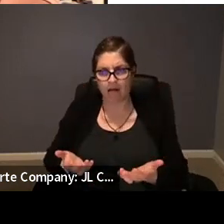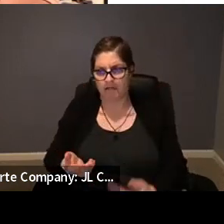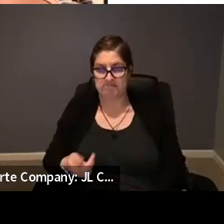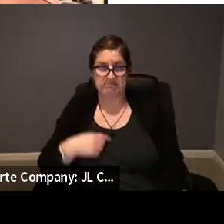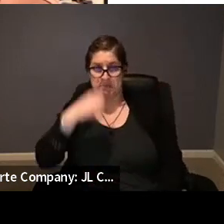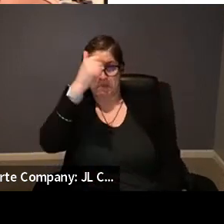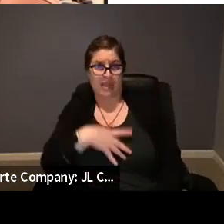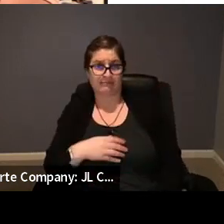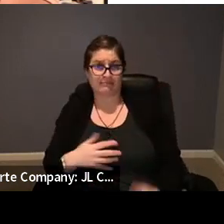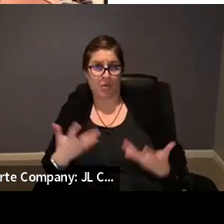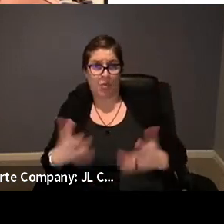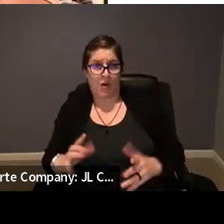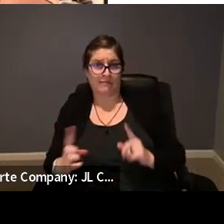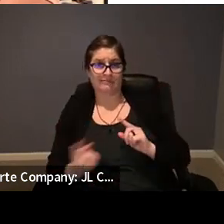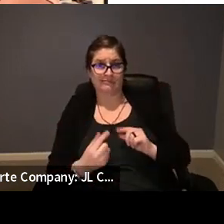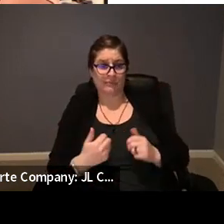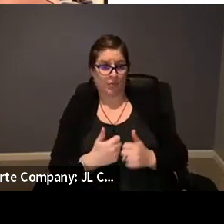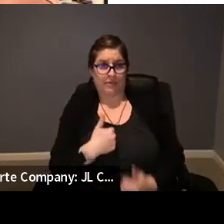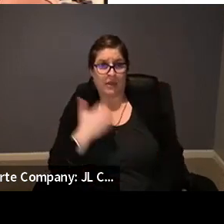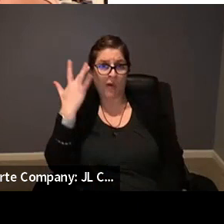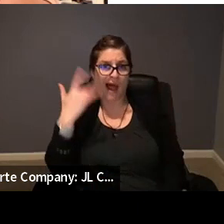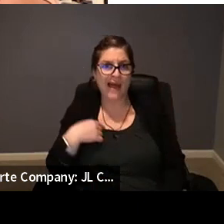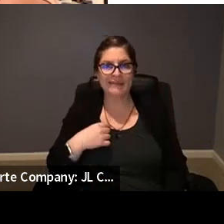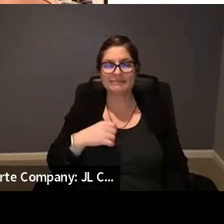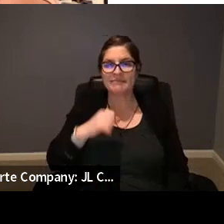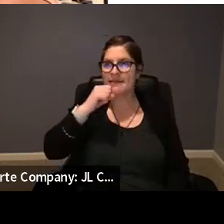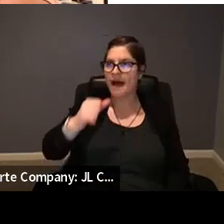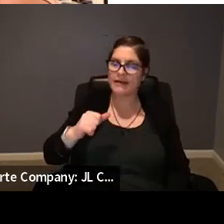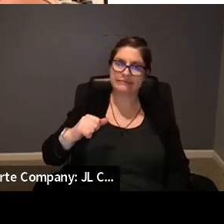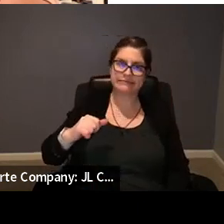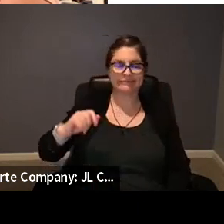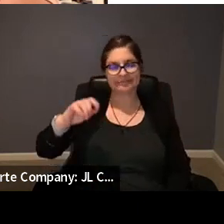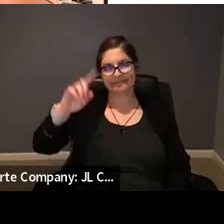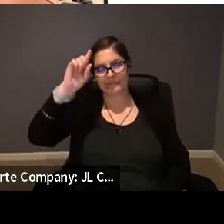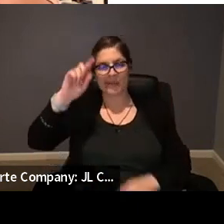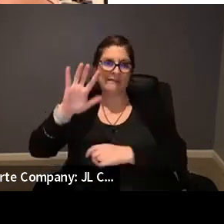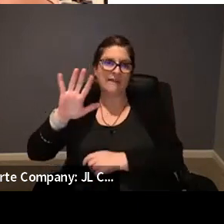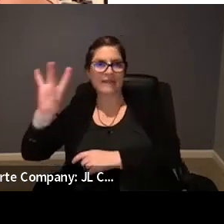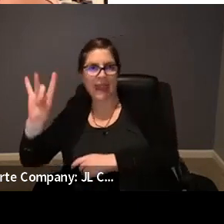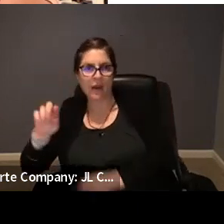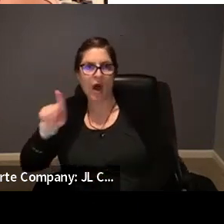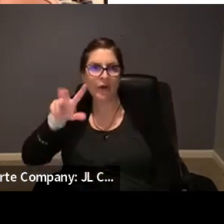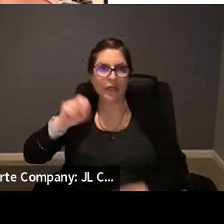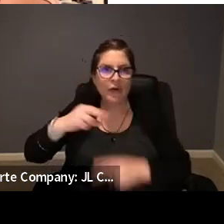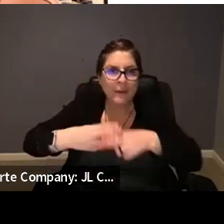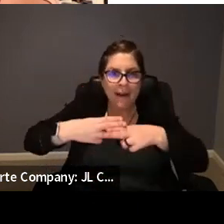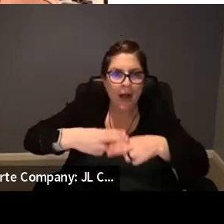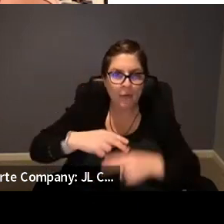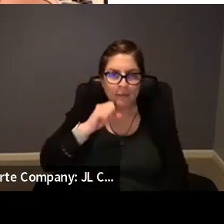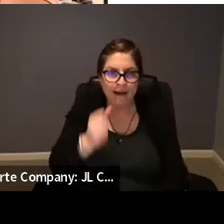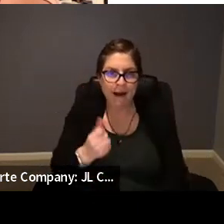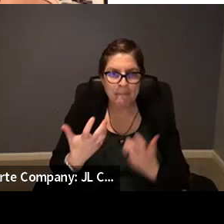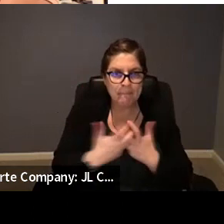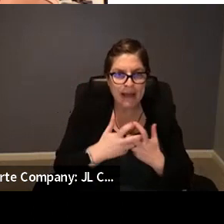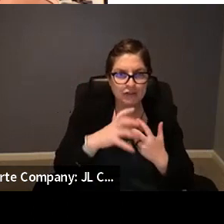you because you do not look like you're 5'8 and 130 pounds. You know, what you don't have